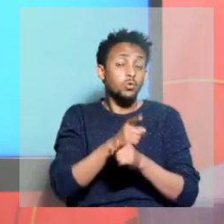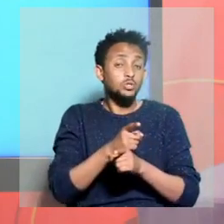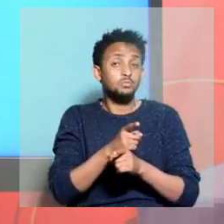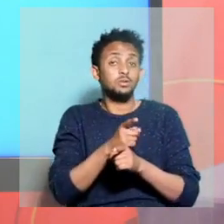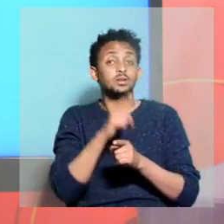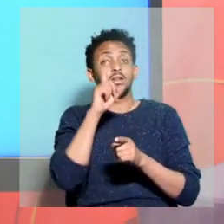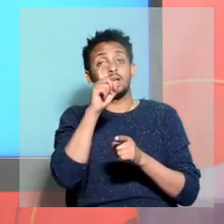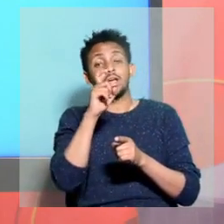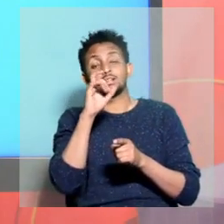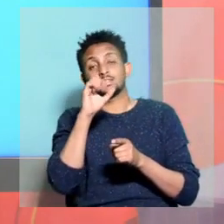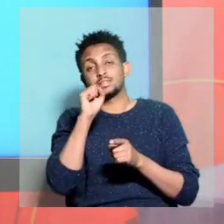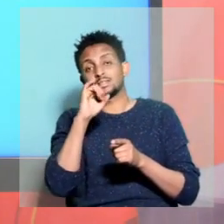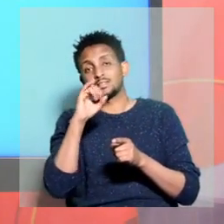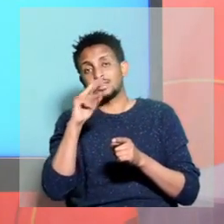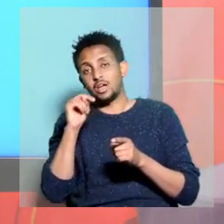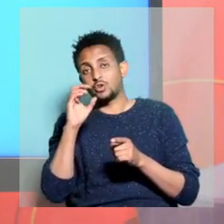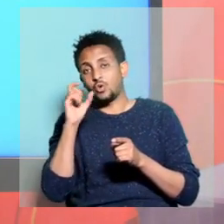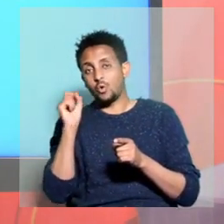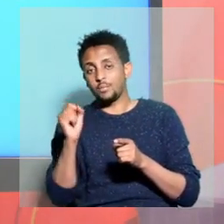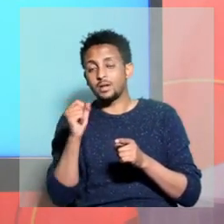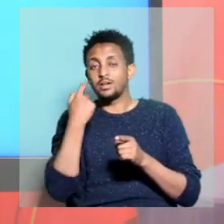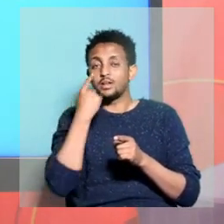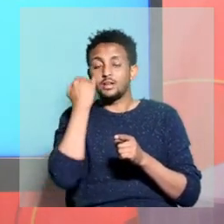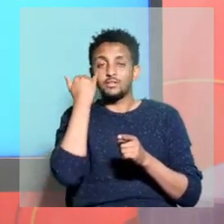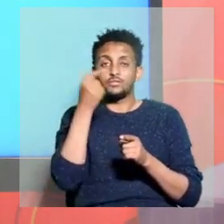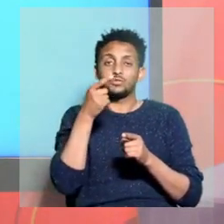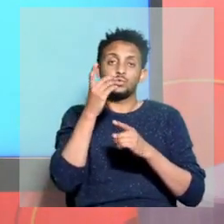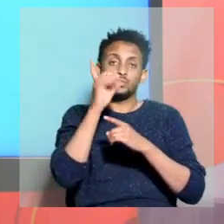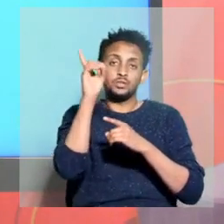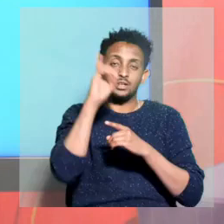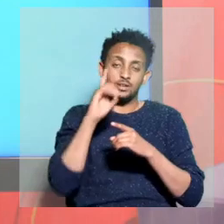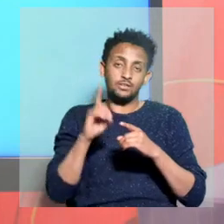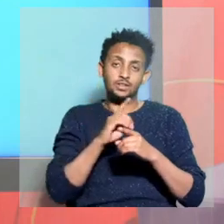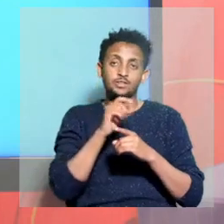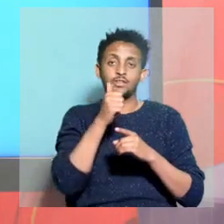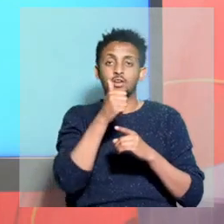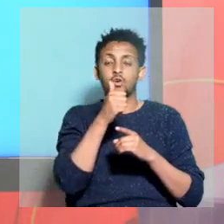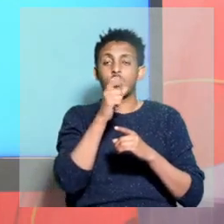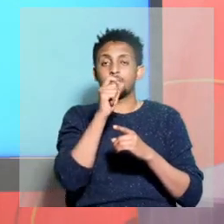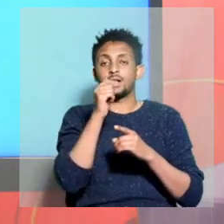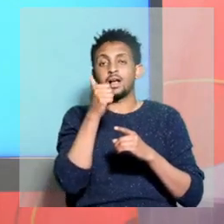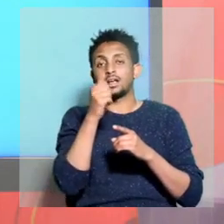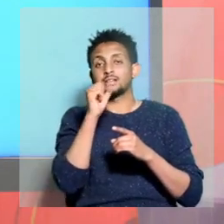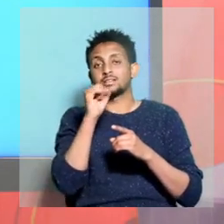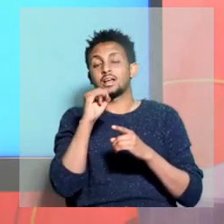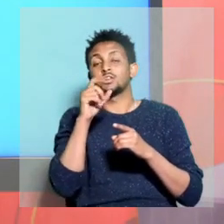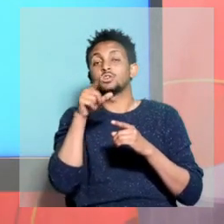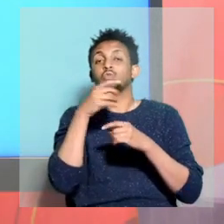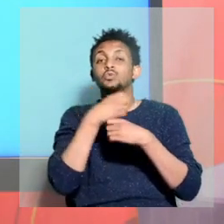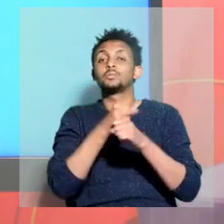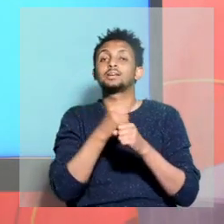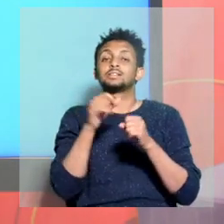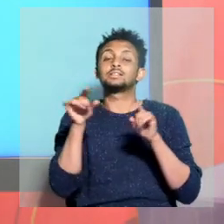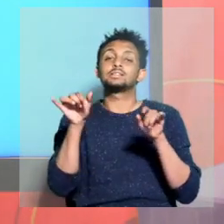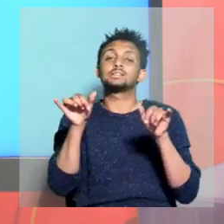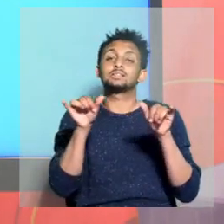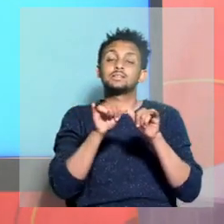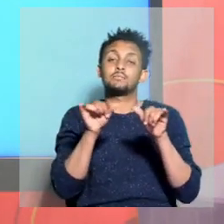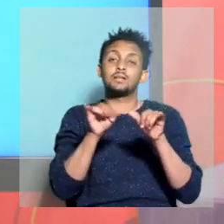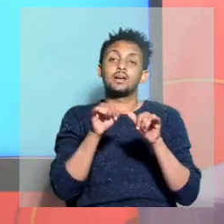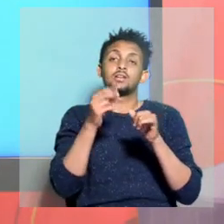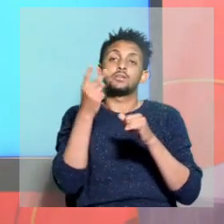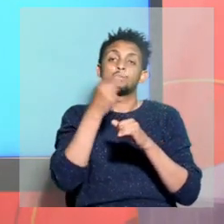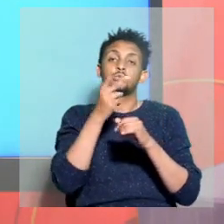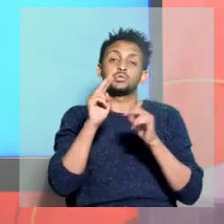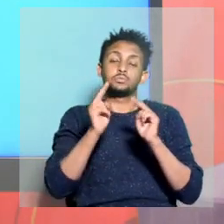use x sine omega t, the previous one. If you derivate it, you can find it to be omega a sine omega t. To make it similar, you can multiply